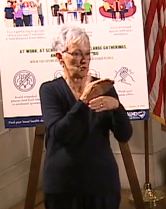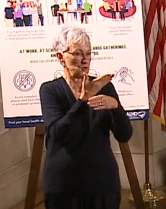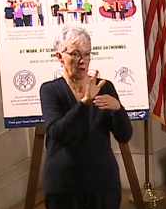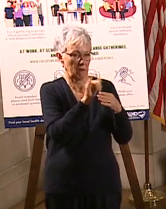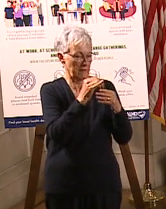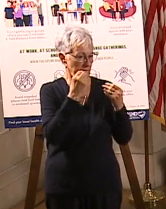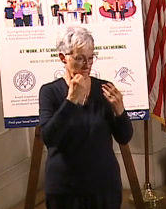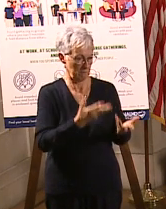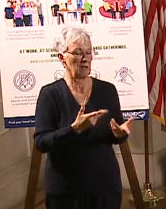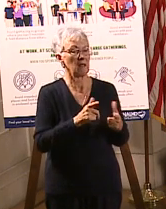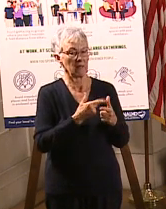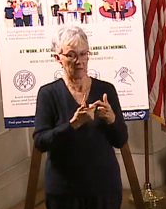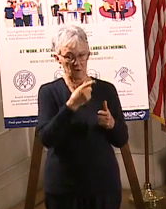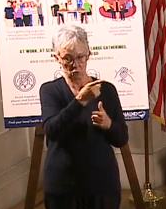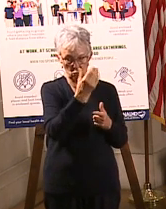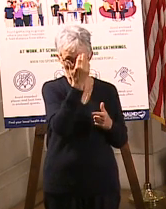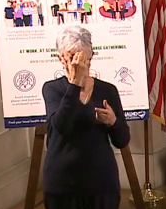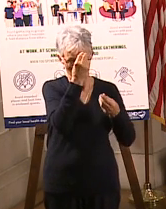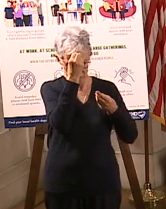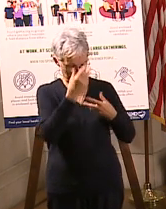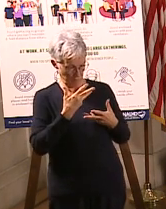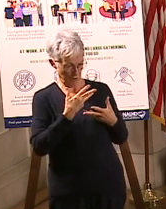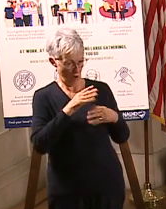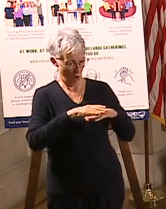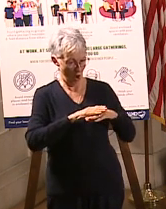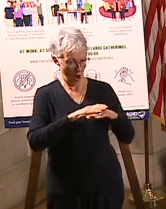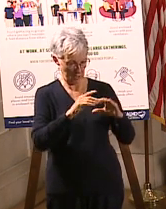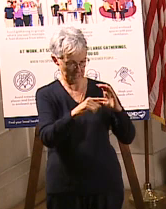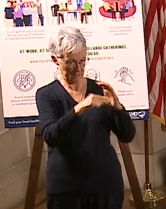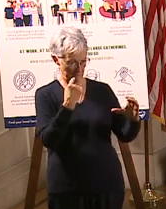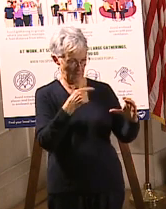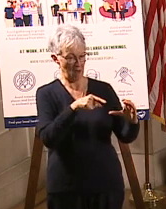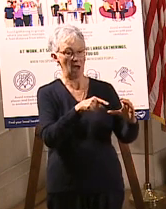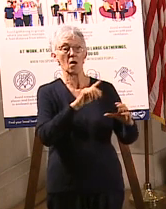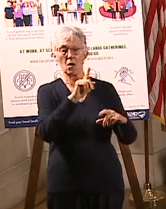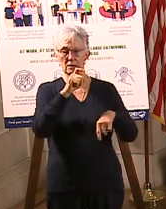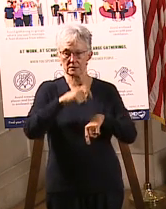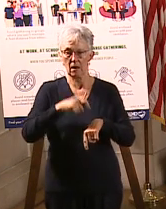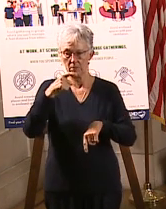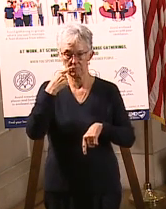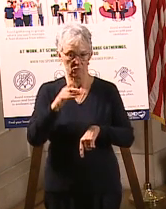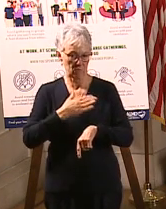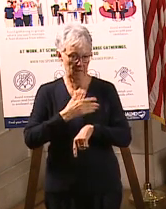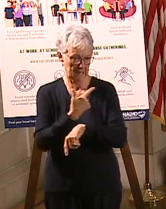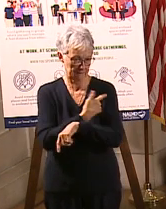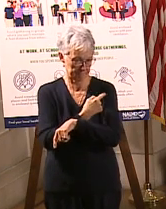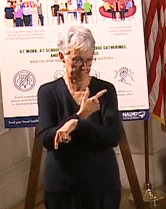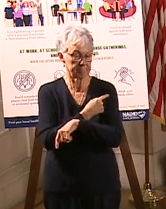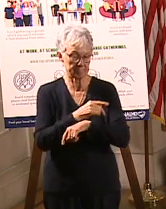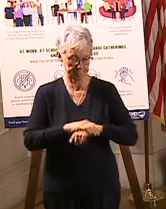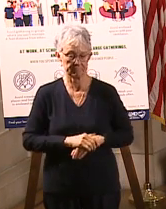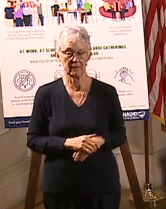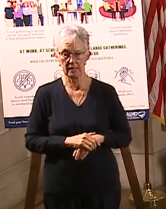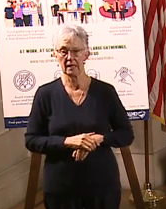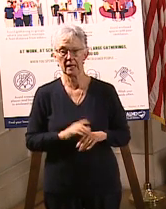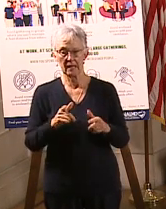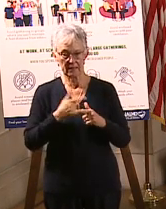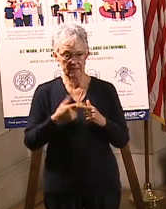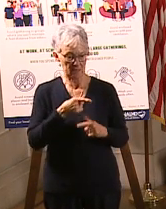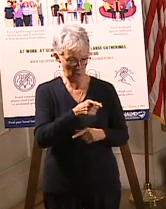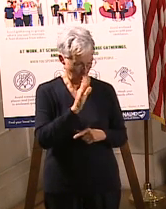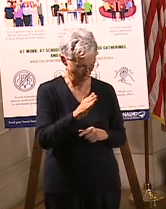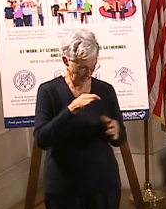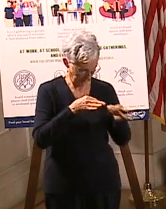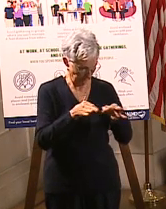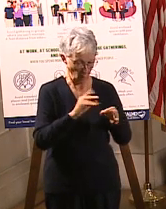administer the vaccine. After registering, the person will be notified that they are eligible to receive the vaccine and will either be directed